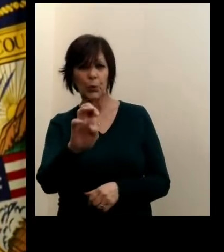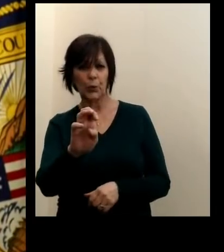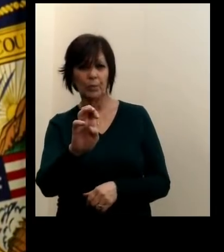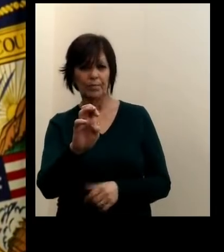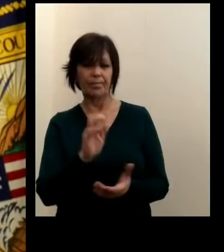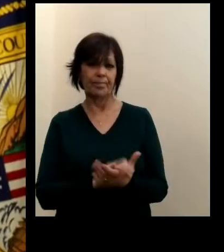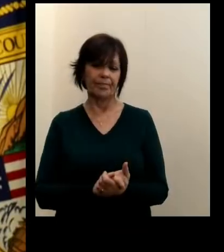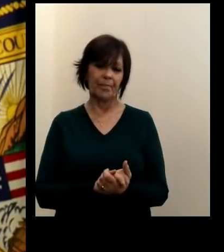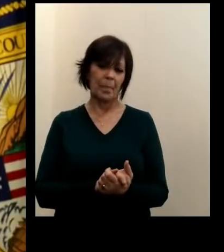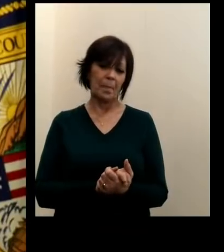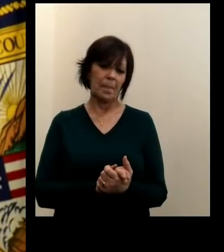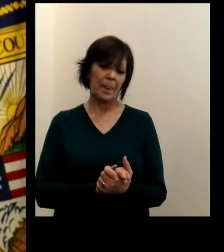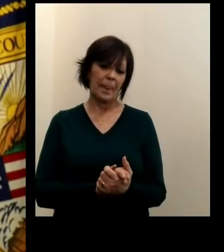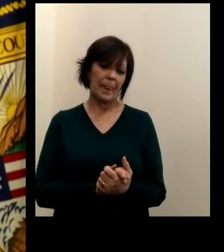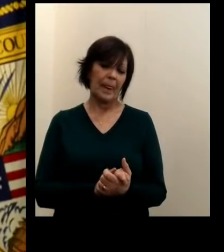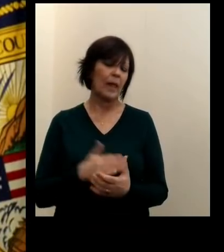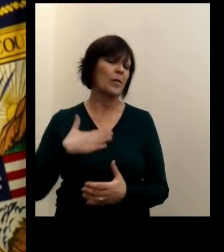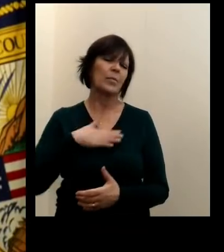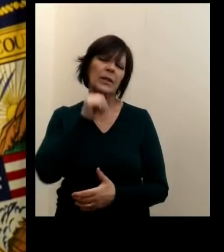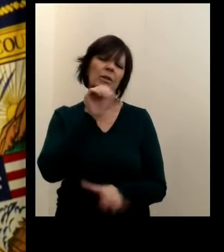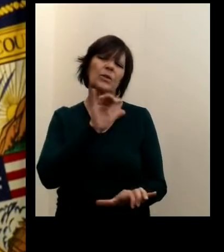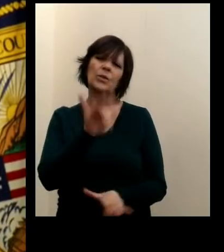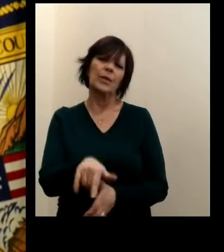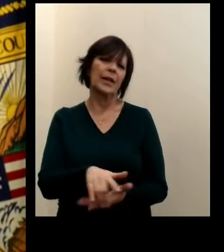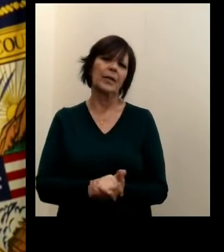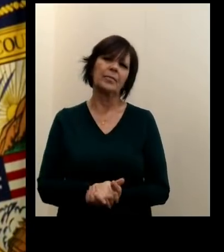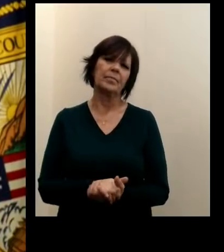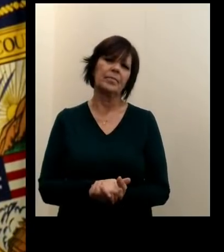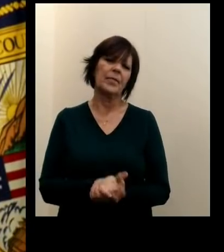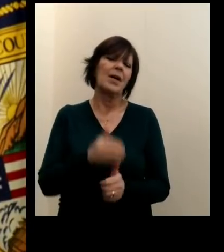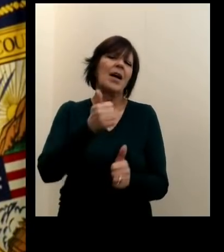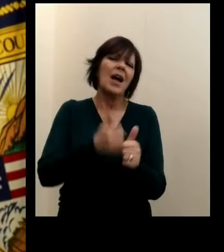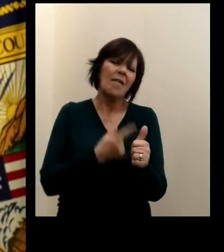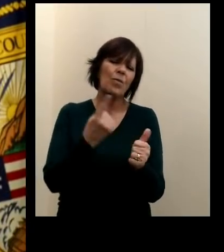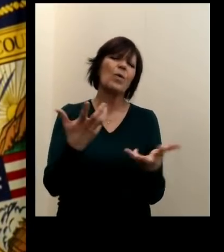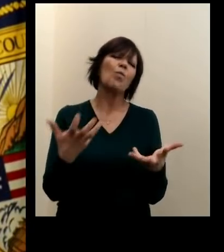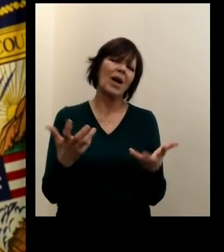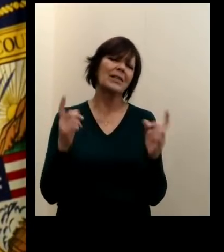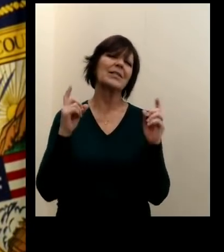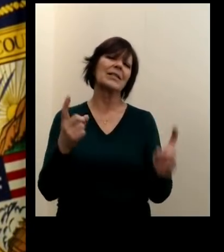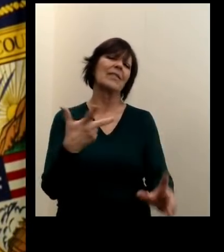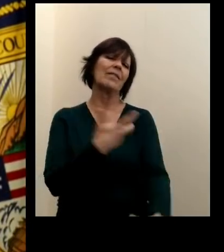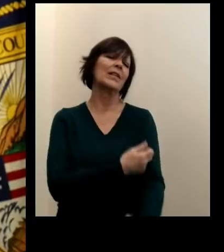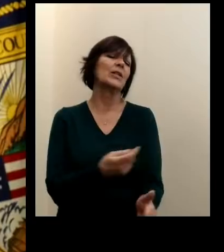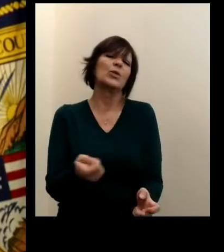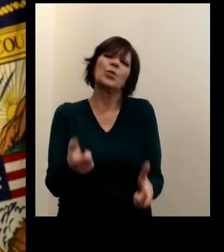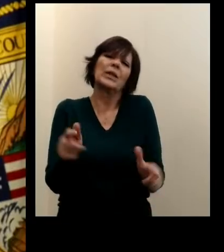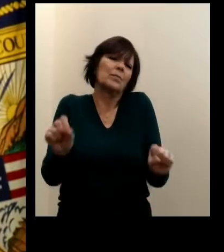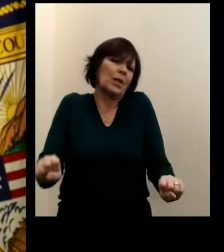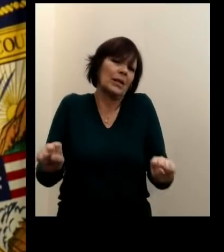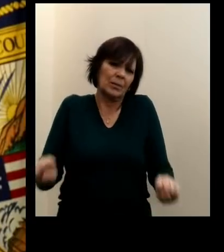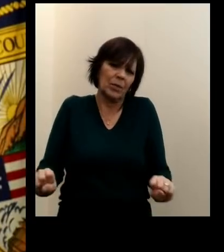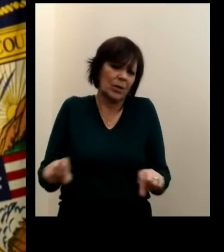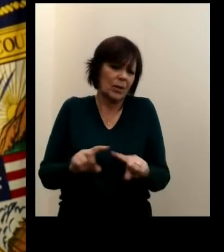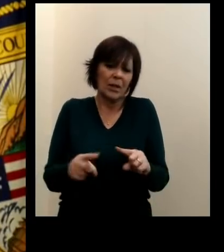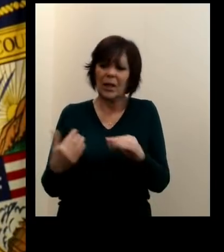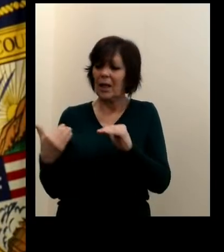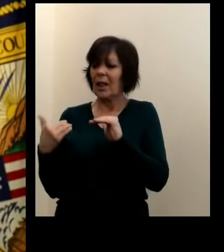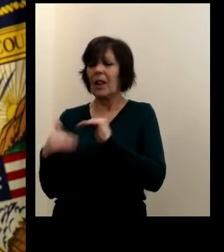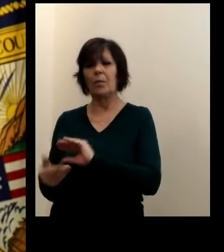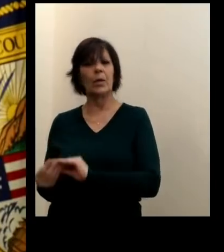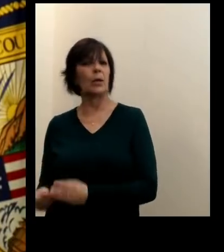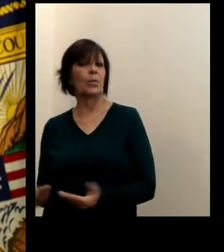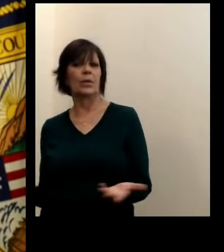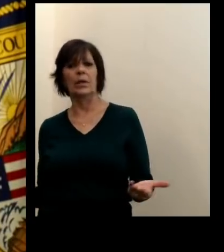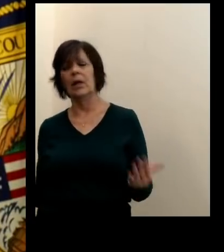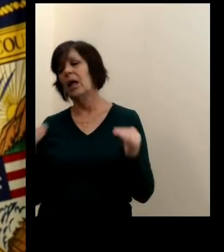public. Please don't do that. Everybody wants to deliver the vaccine as quickly as possible, but we have a limited supply. We have